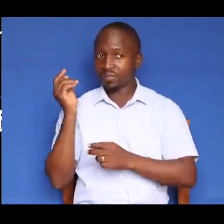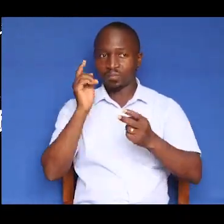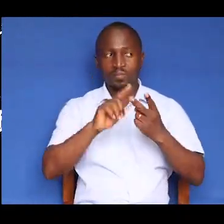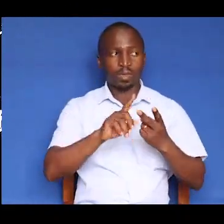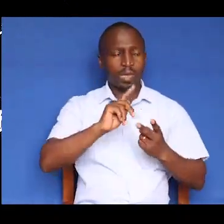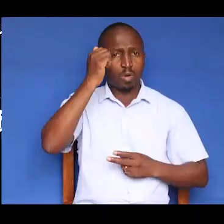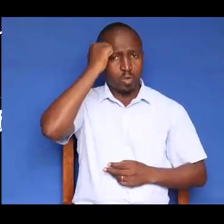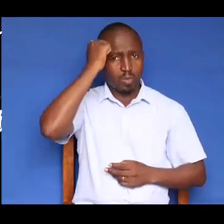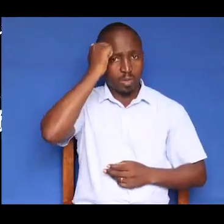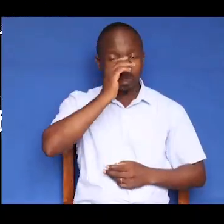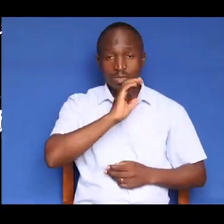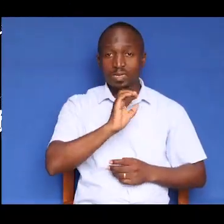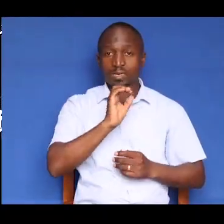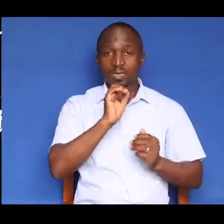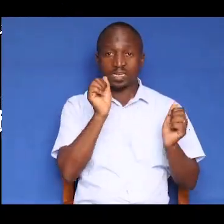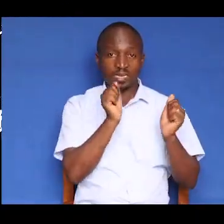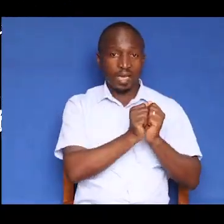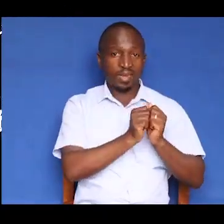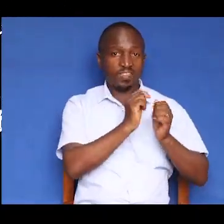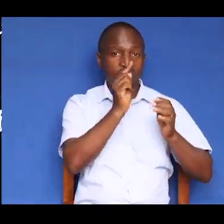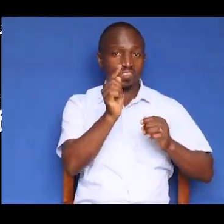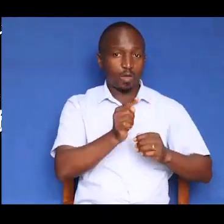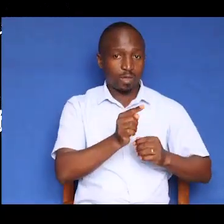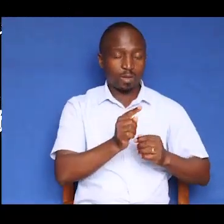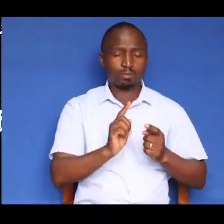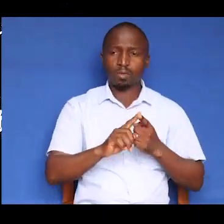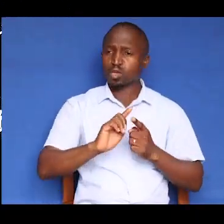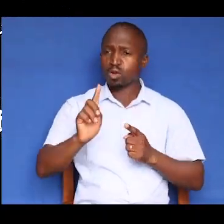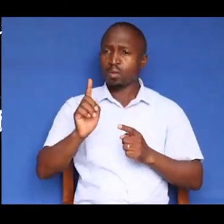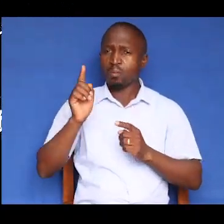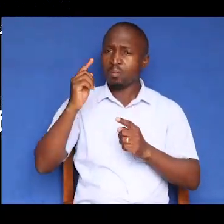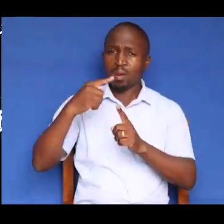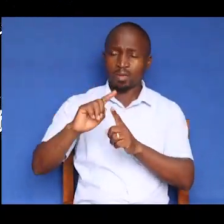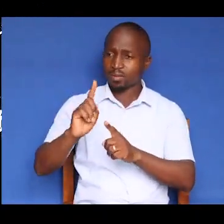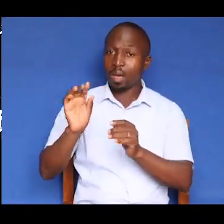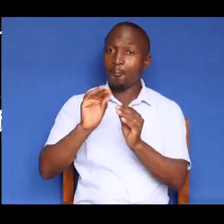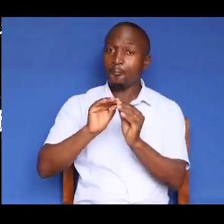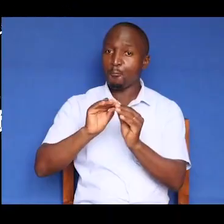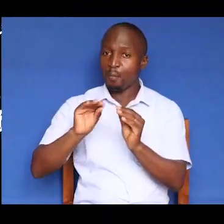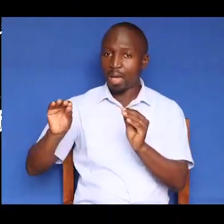if you remember, 10,000 plus, no, not plus, minus